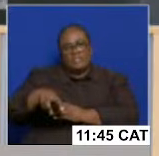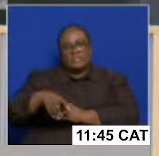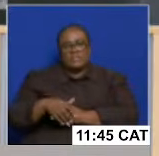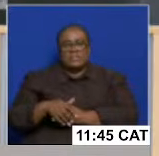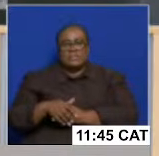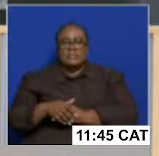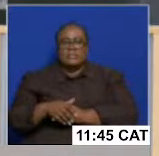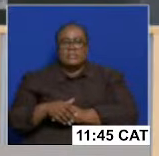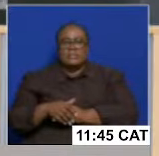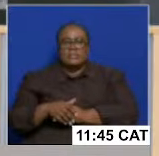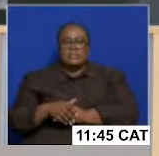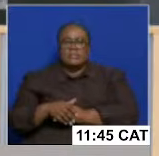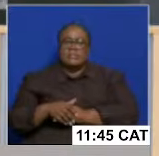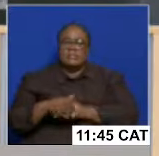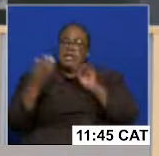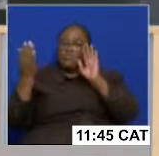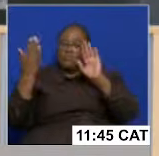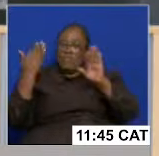Traffic Department, Gauteng.